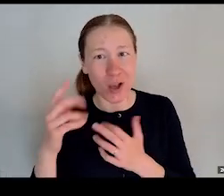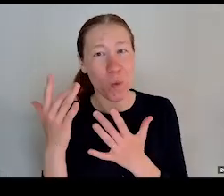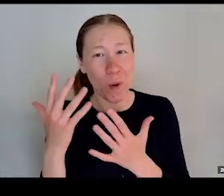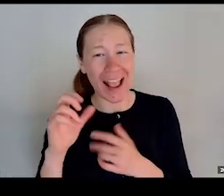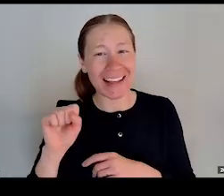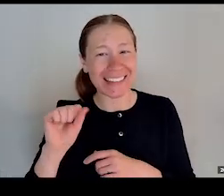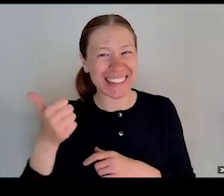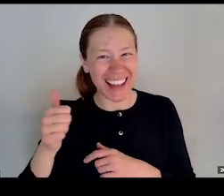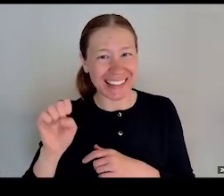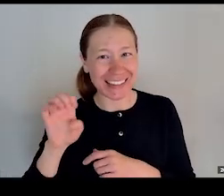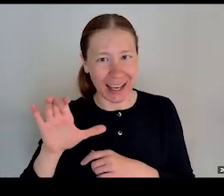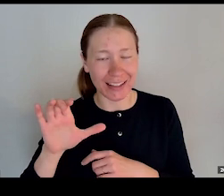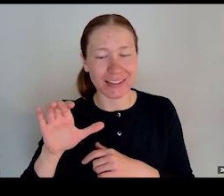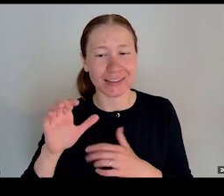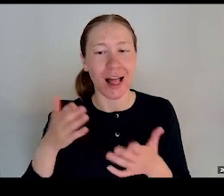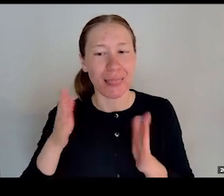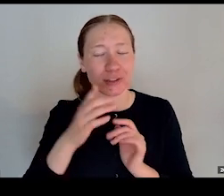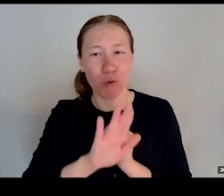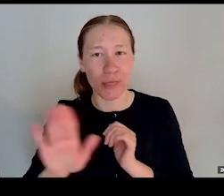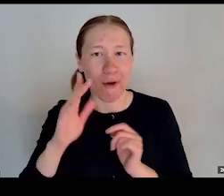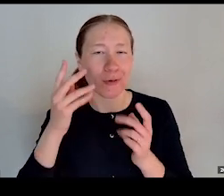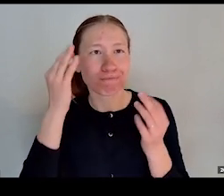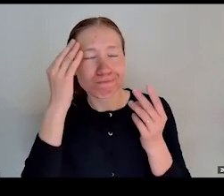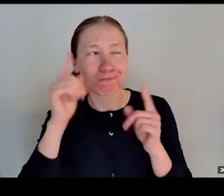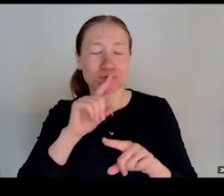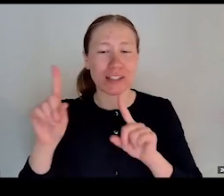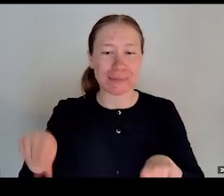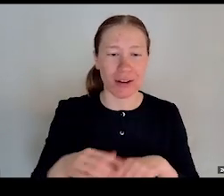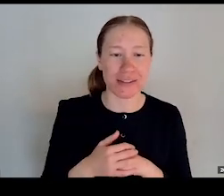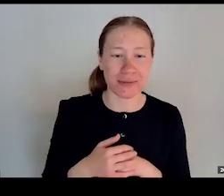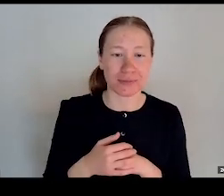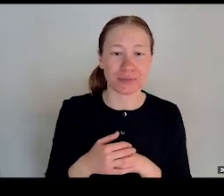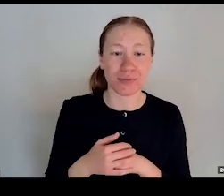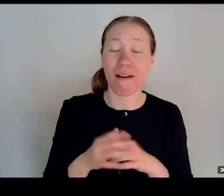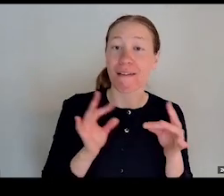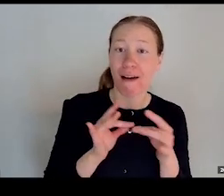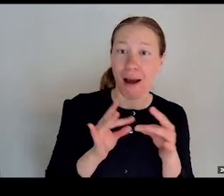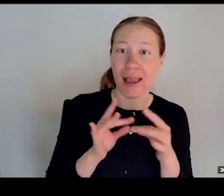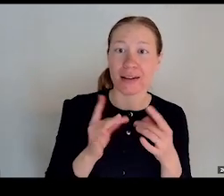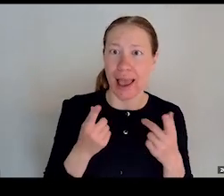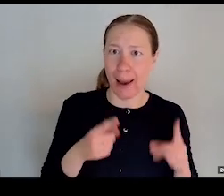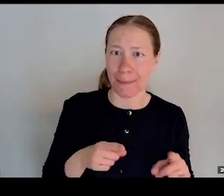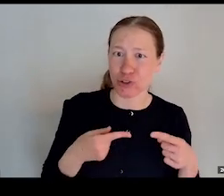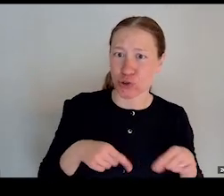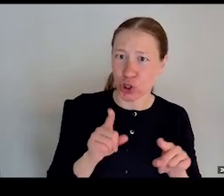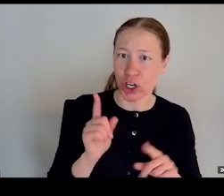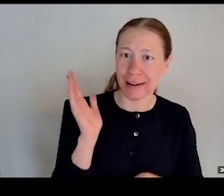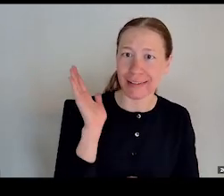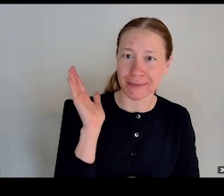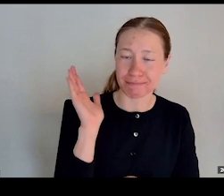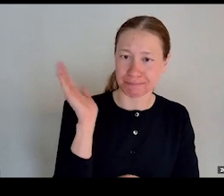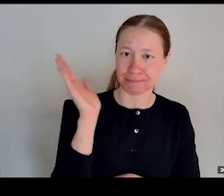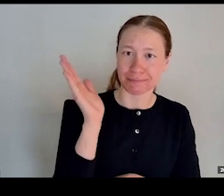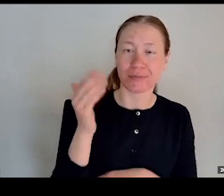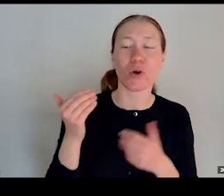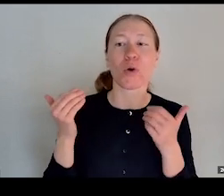response. If a question or a comment is made during an interactive event, the host or speaker should, like I said earlier, repeat